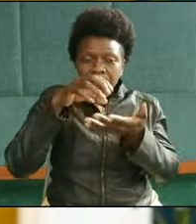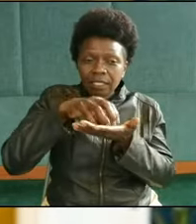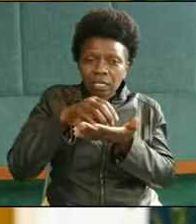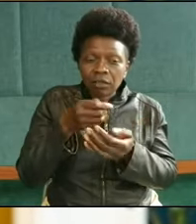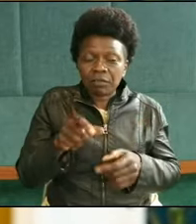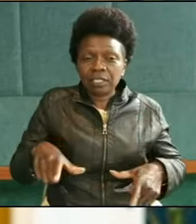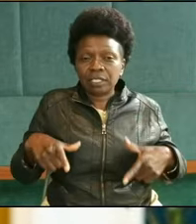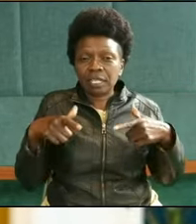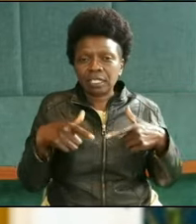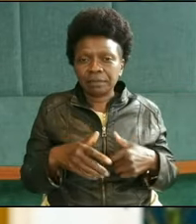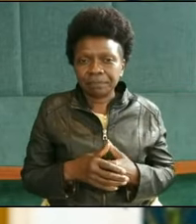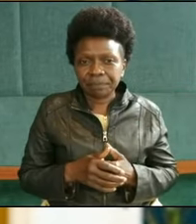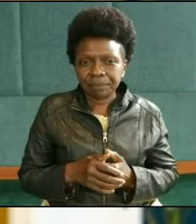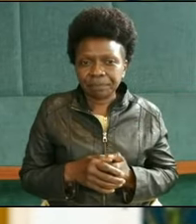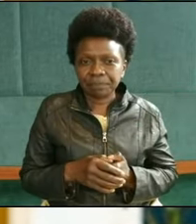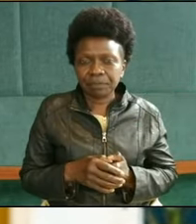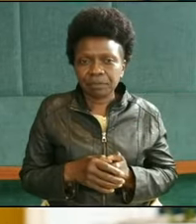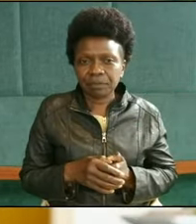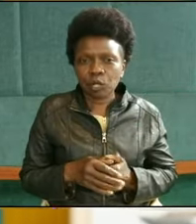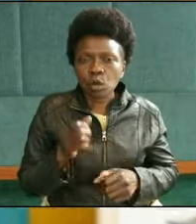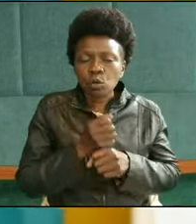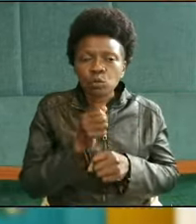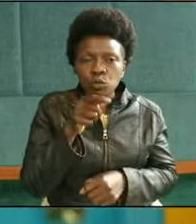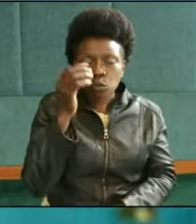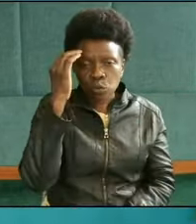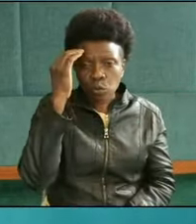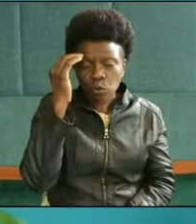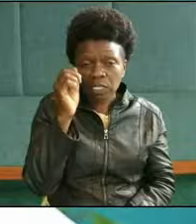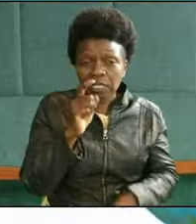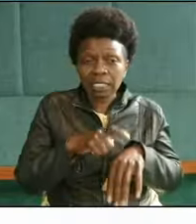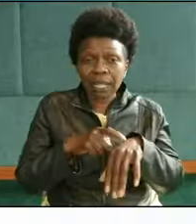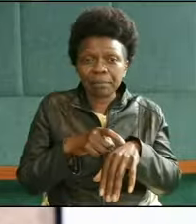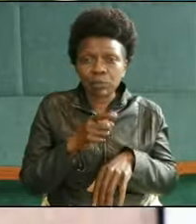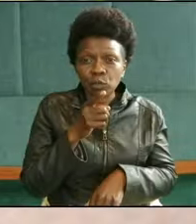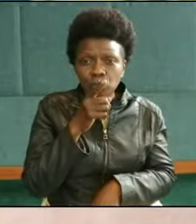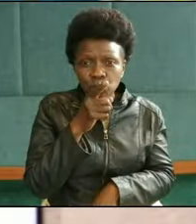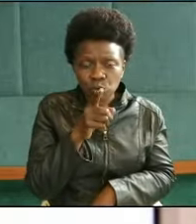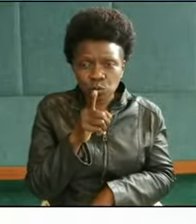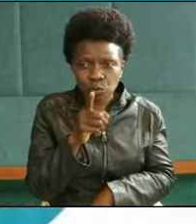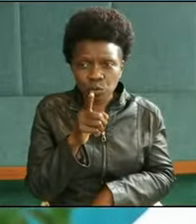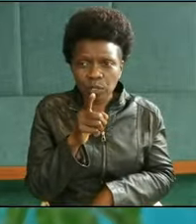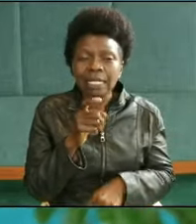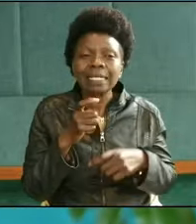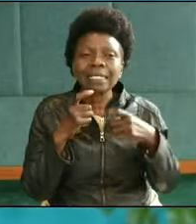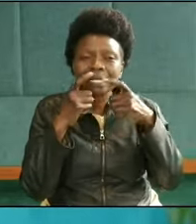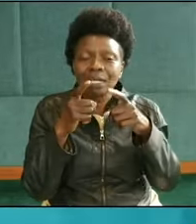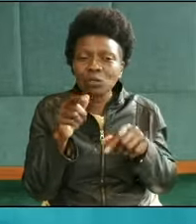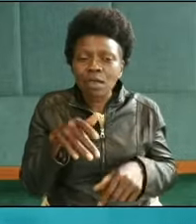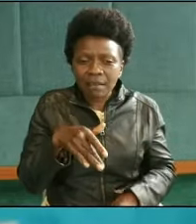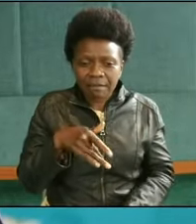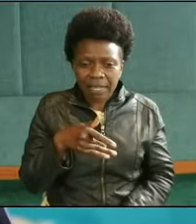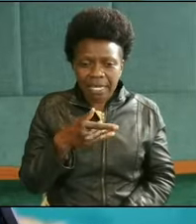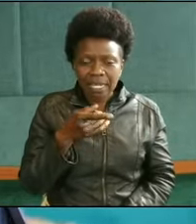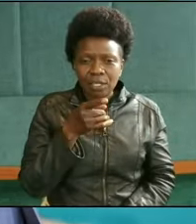of existence. Do you know, the time you are sinning, you are